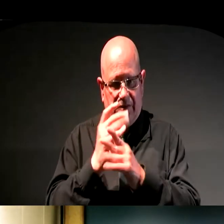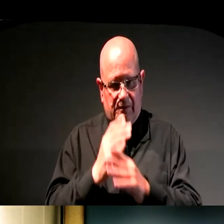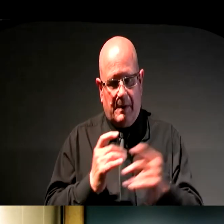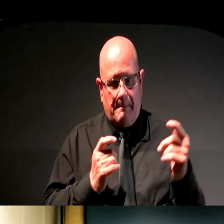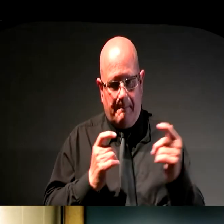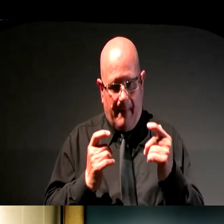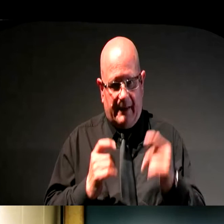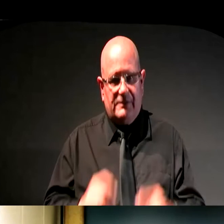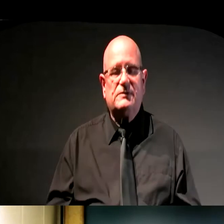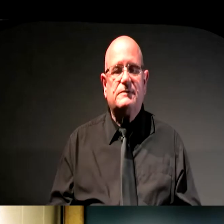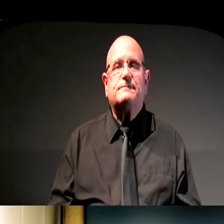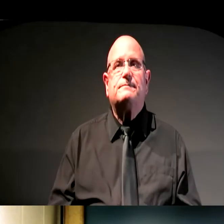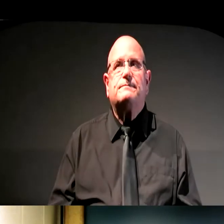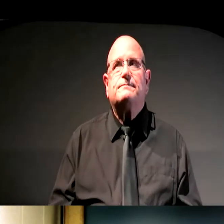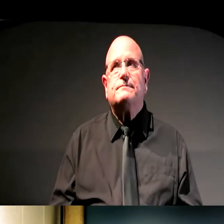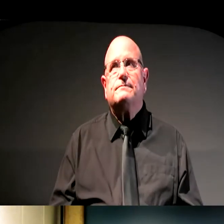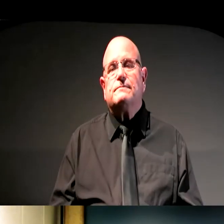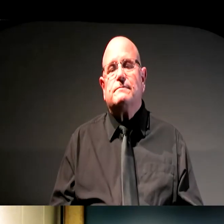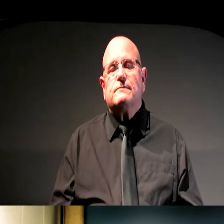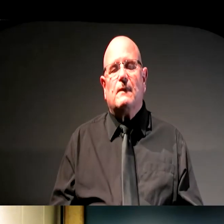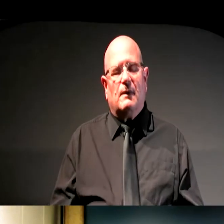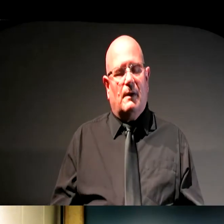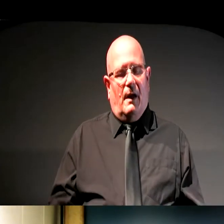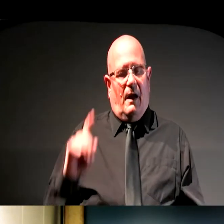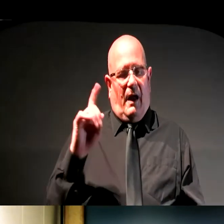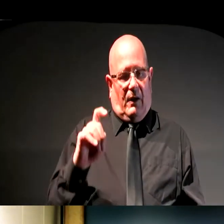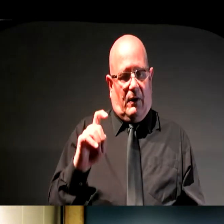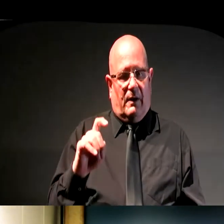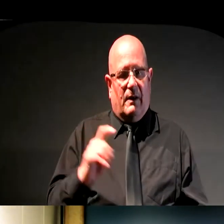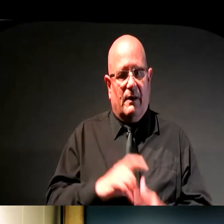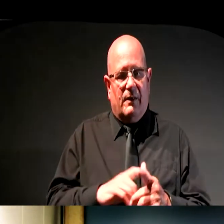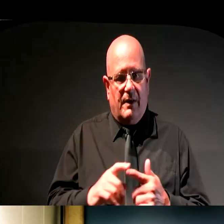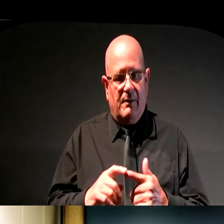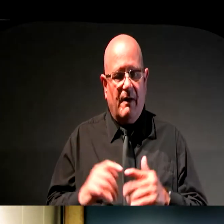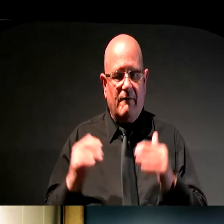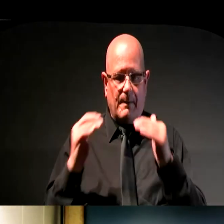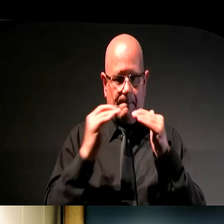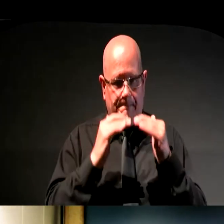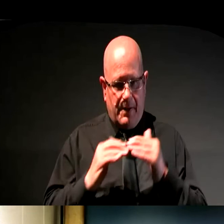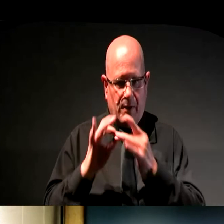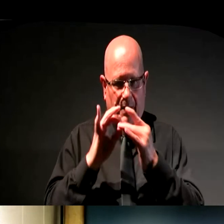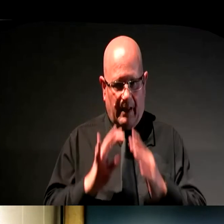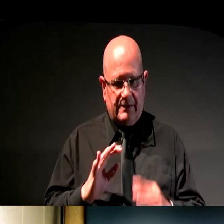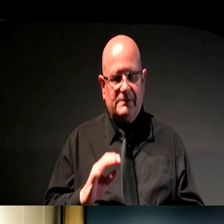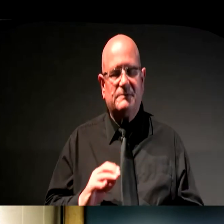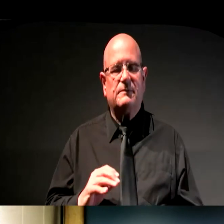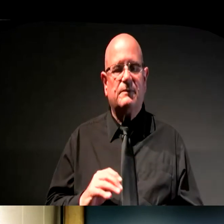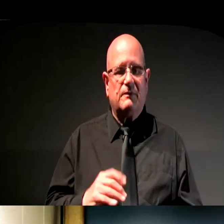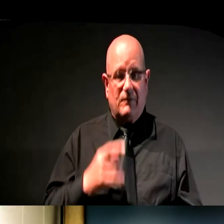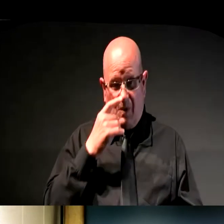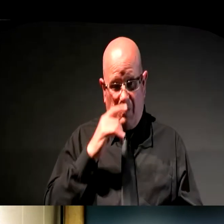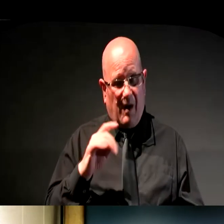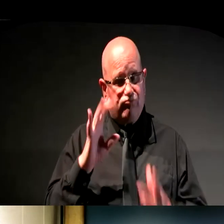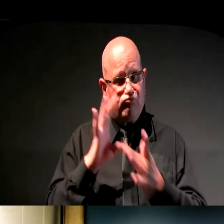time. So I want to ask a question about your peer relationships first, Jordan. And if you would not mind sharing with